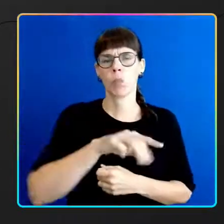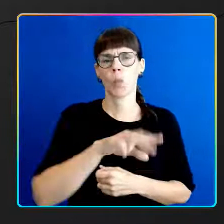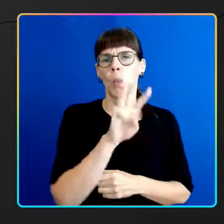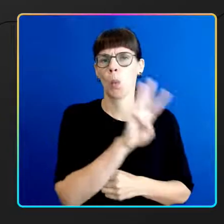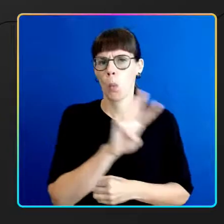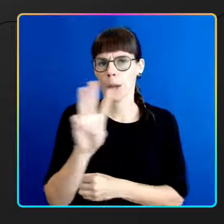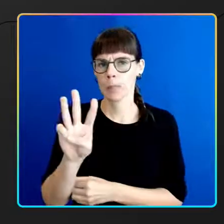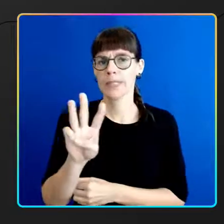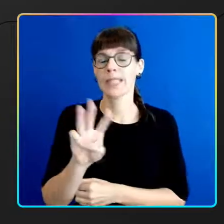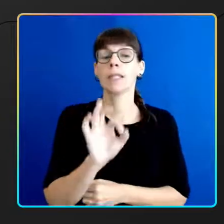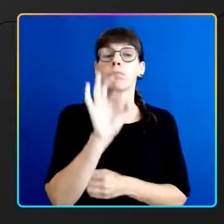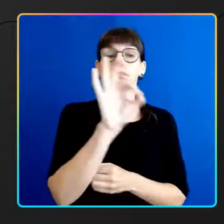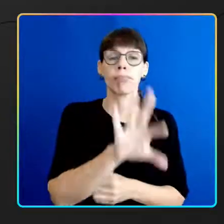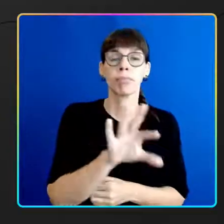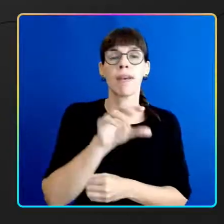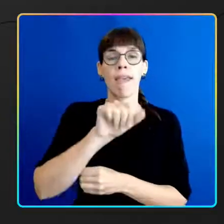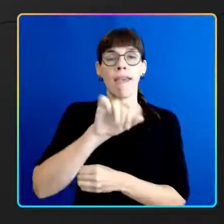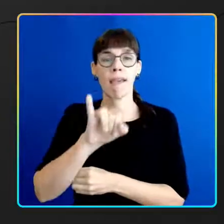abitofai.show.